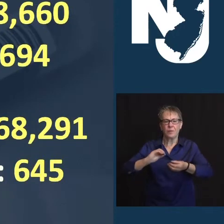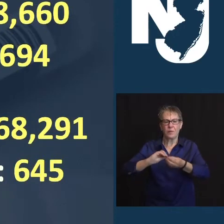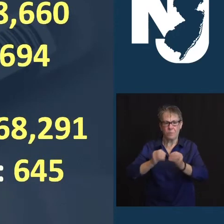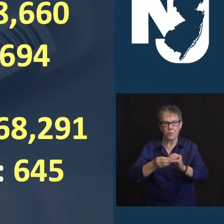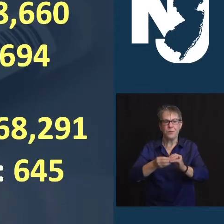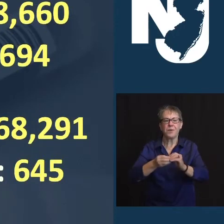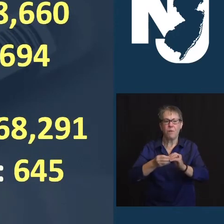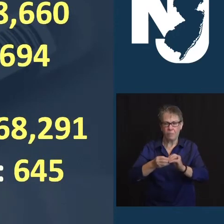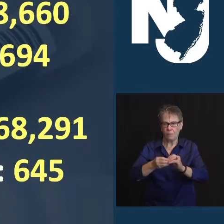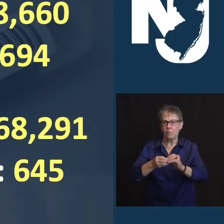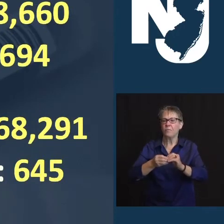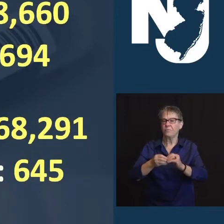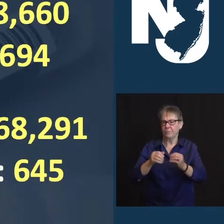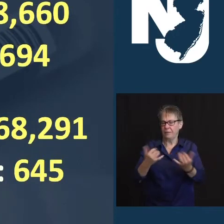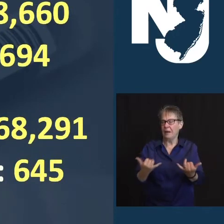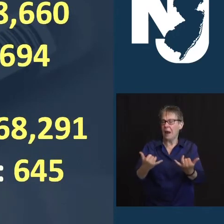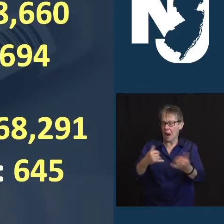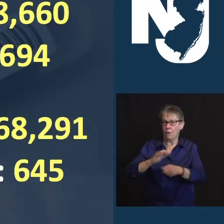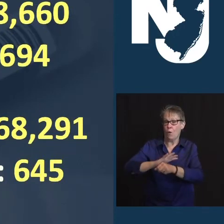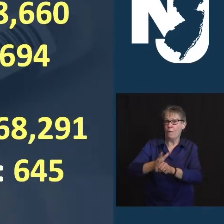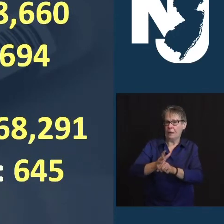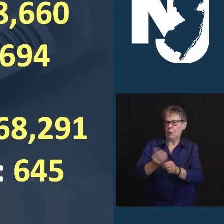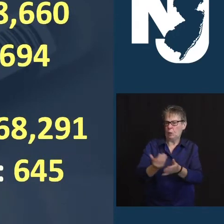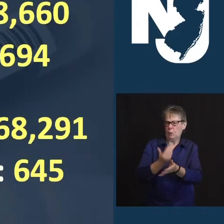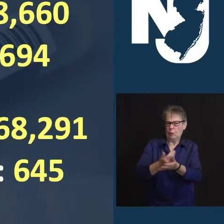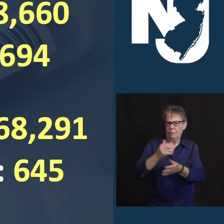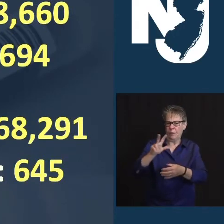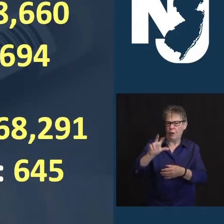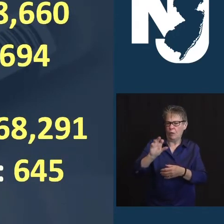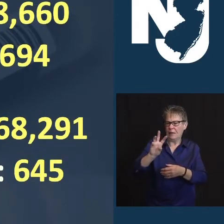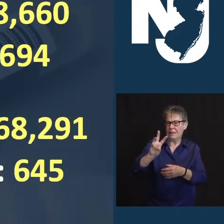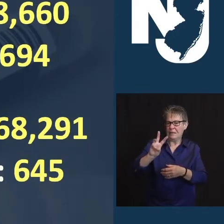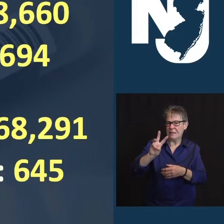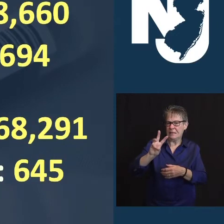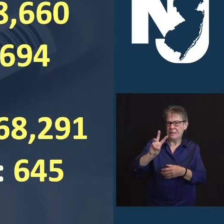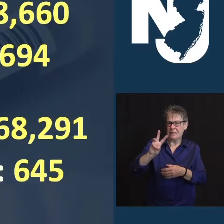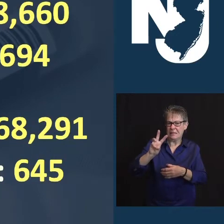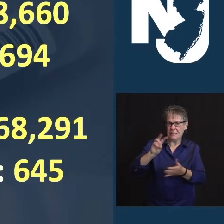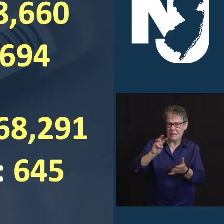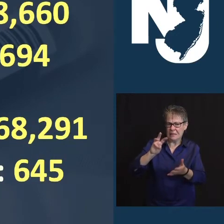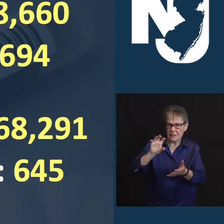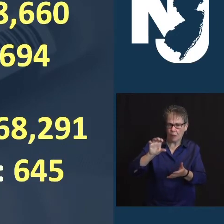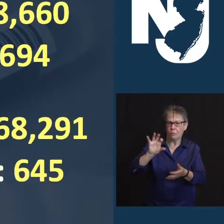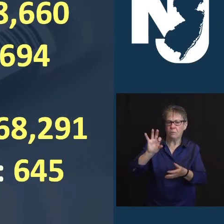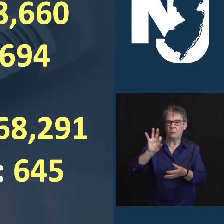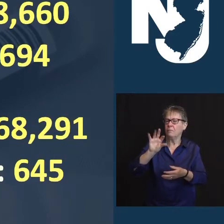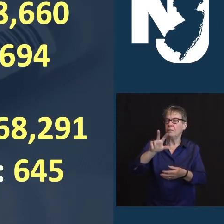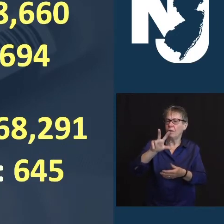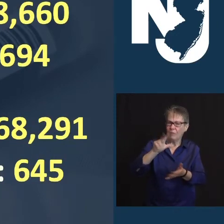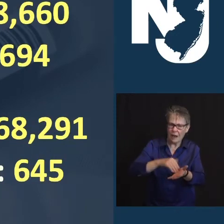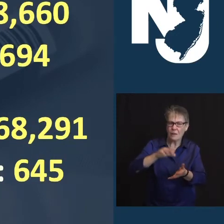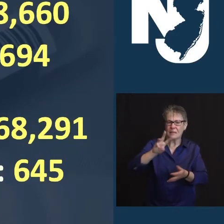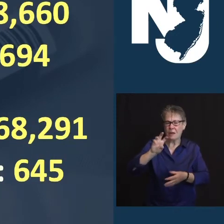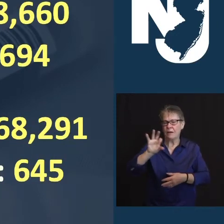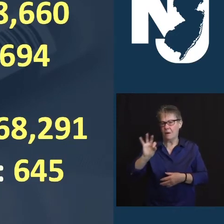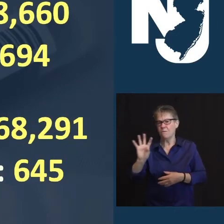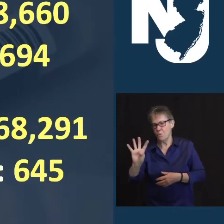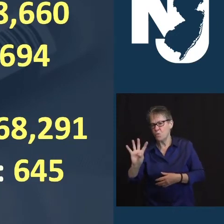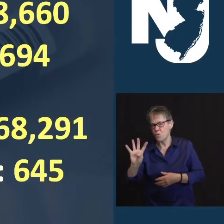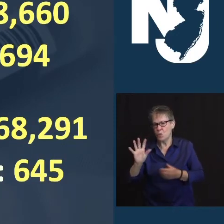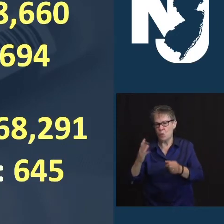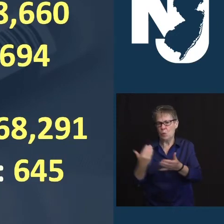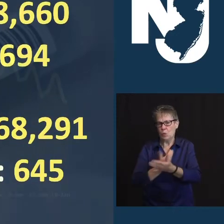positive PCR tests, 645 new presumed positive antigen rapid tests, to our statewide